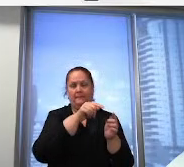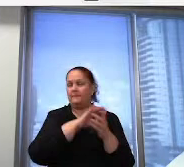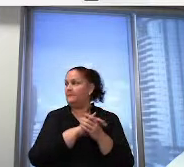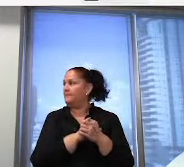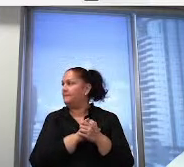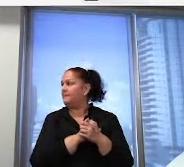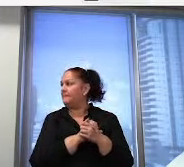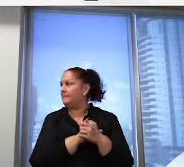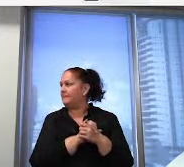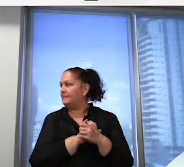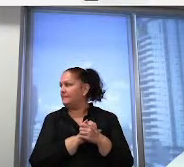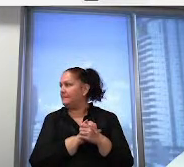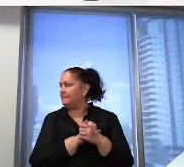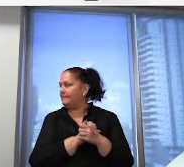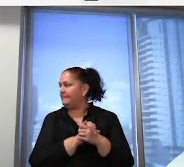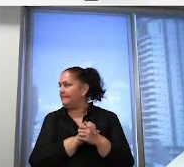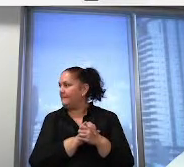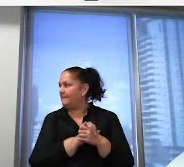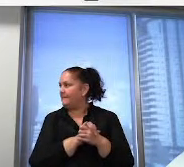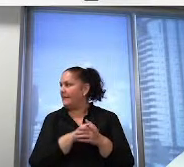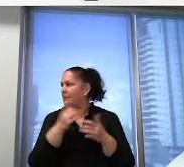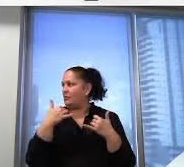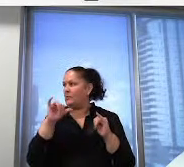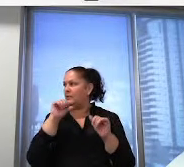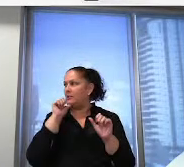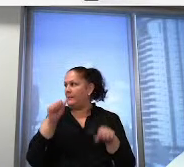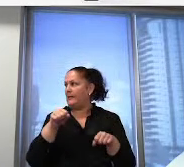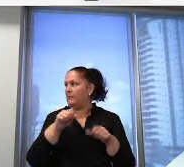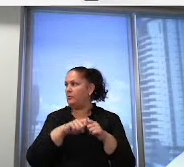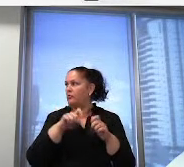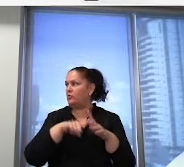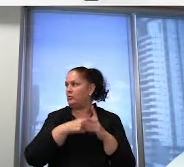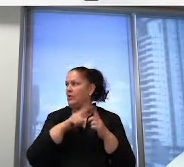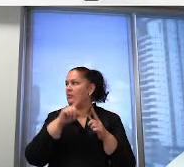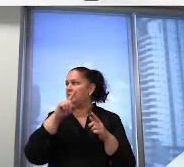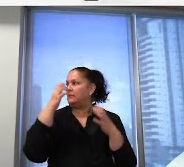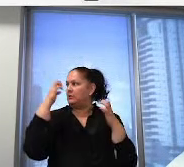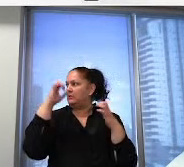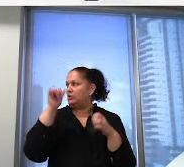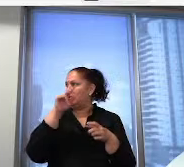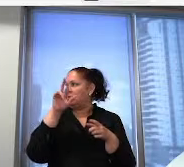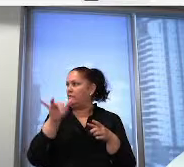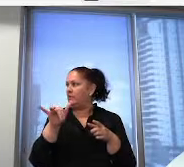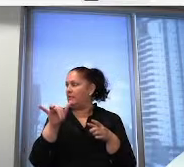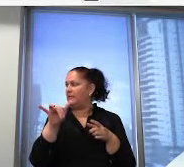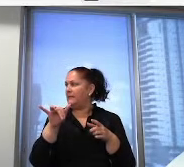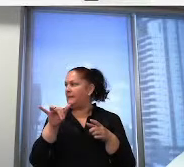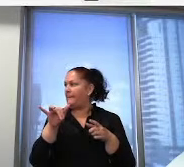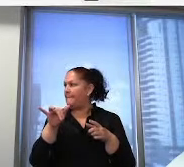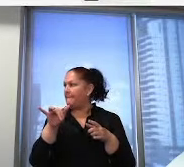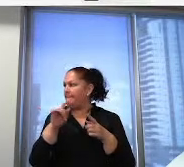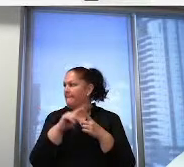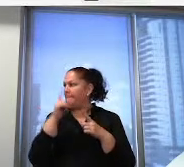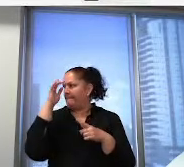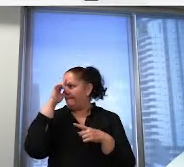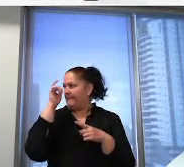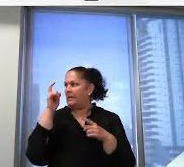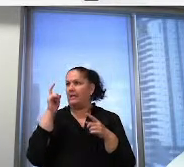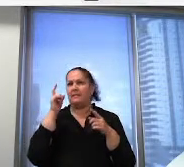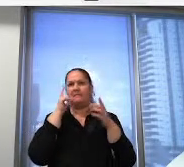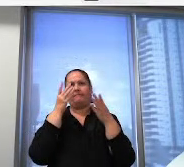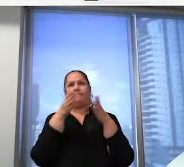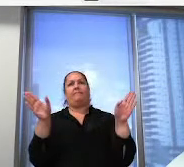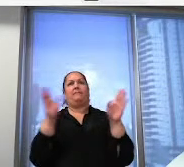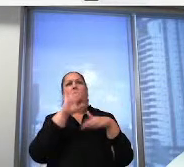So the bigger problem isn't resolved. We would still not be able to start until January and follow through with our plan because of the